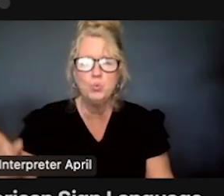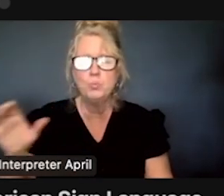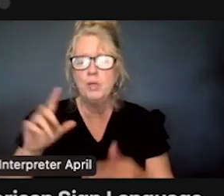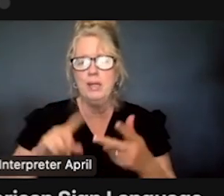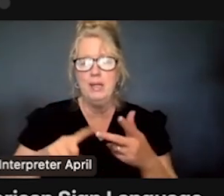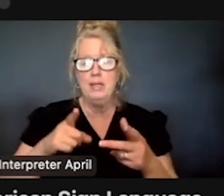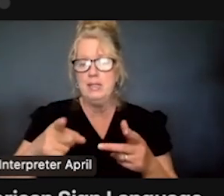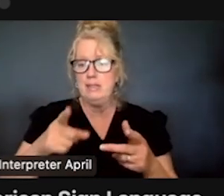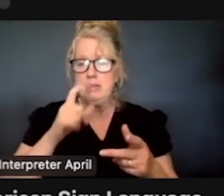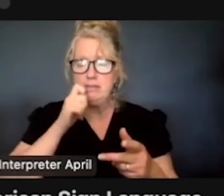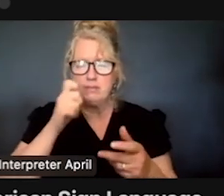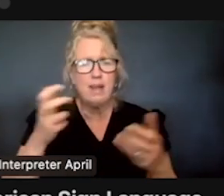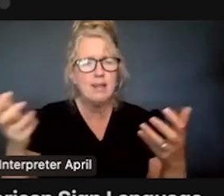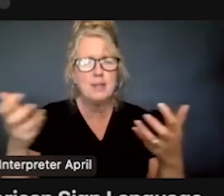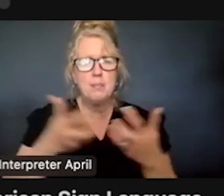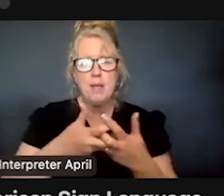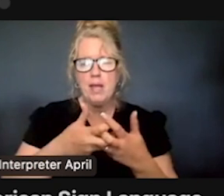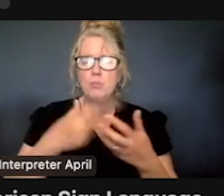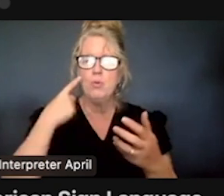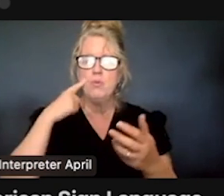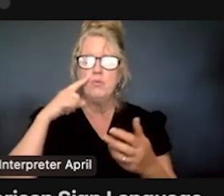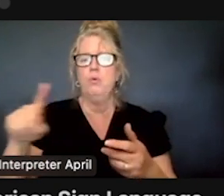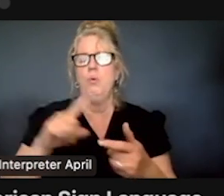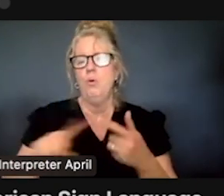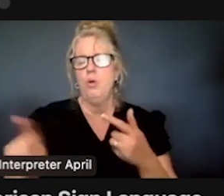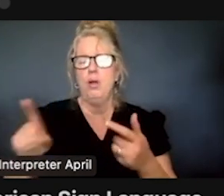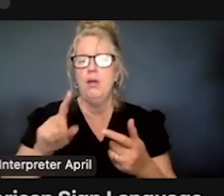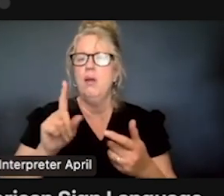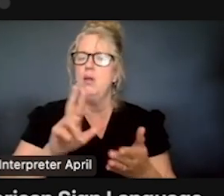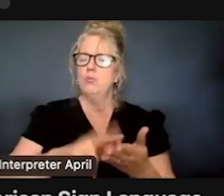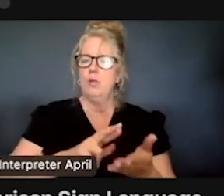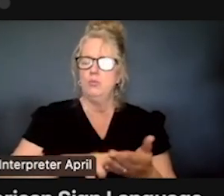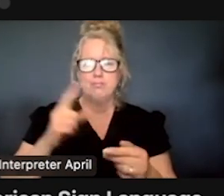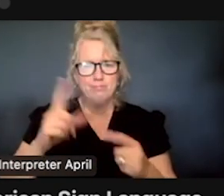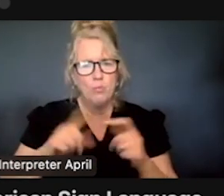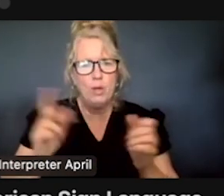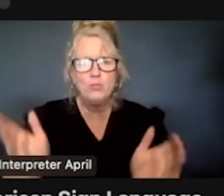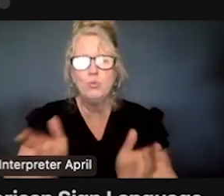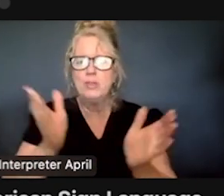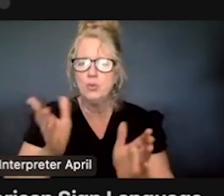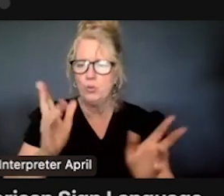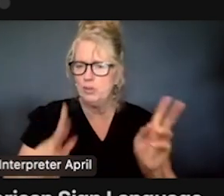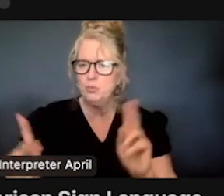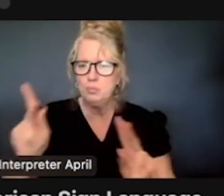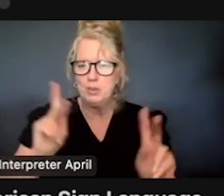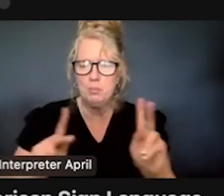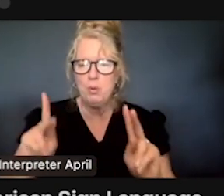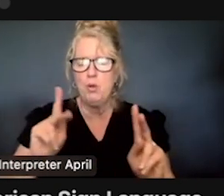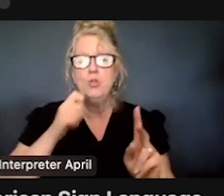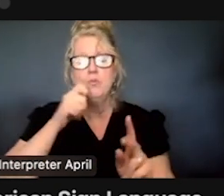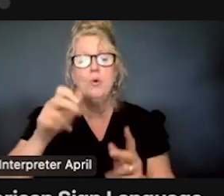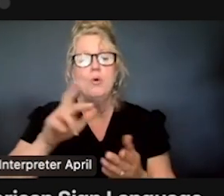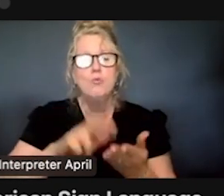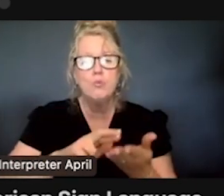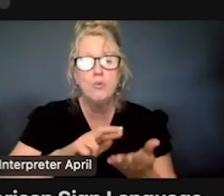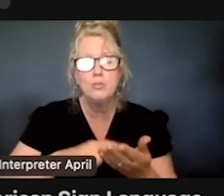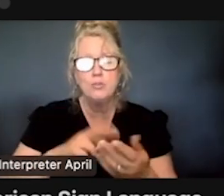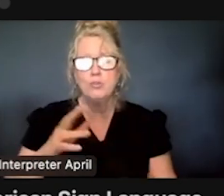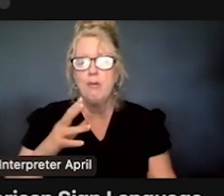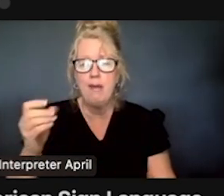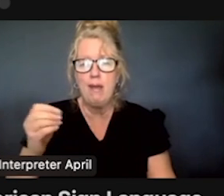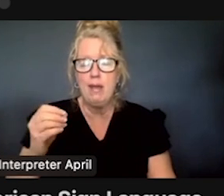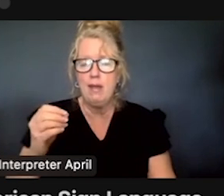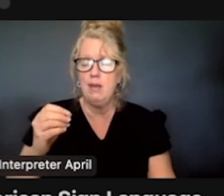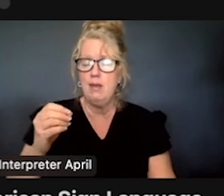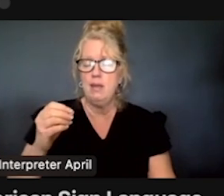not compatible with registering for this. We always encourage people to register for